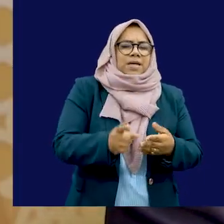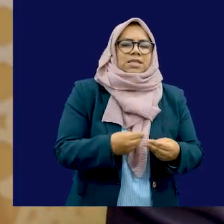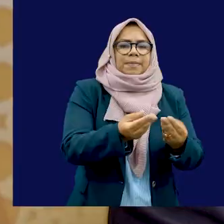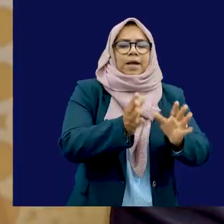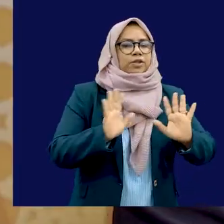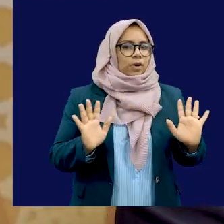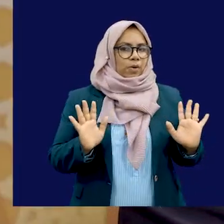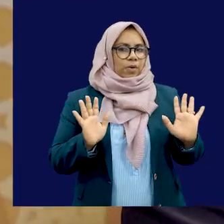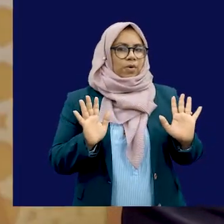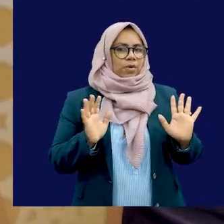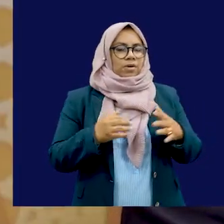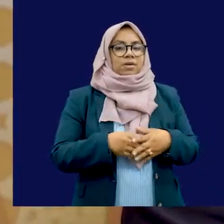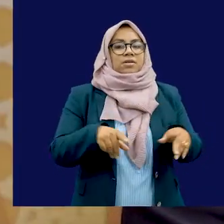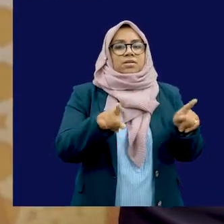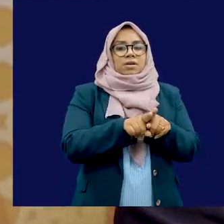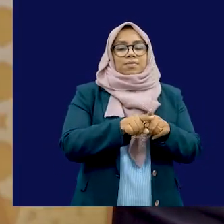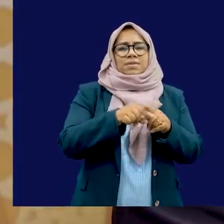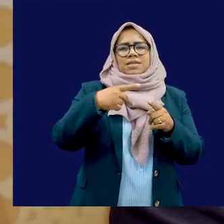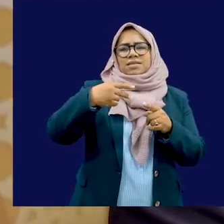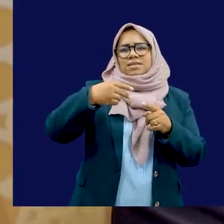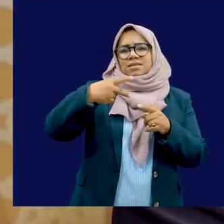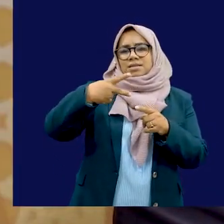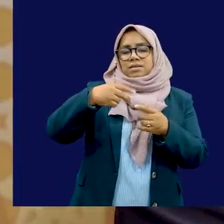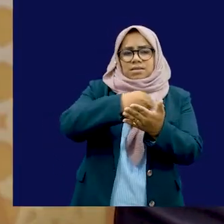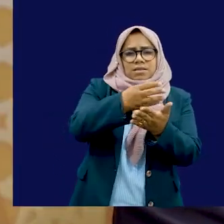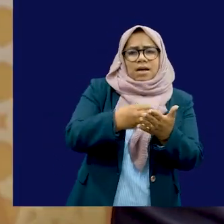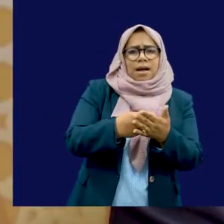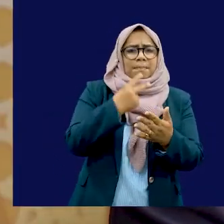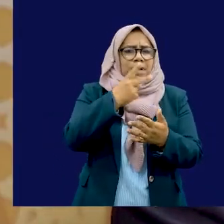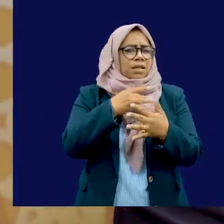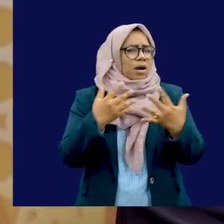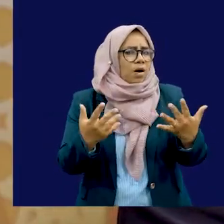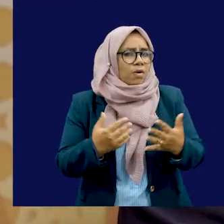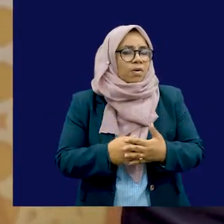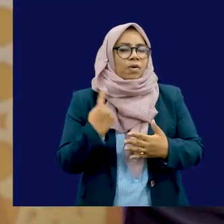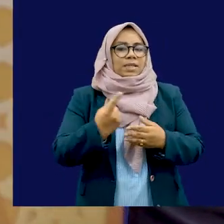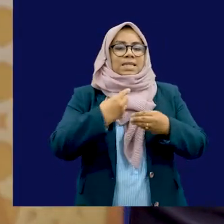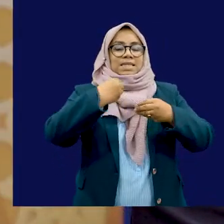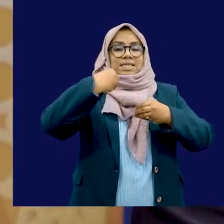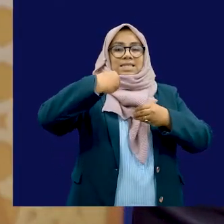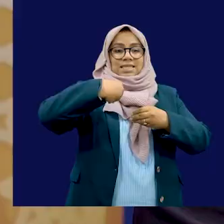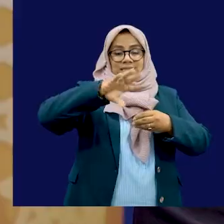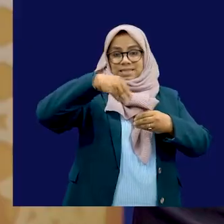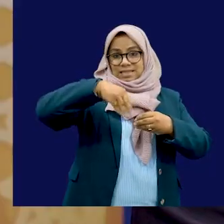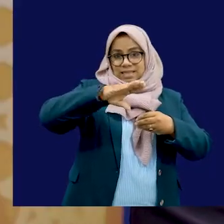Zakat is calculated based on the sale price of the goods, not the purchase price.